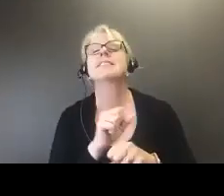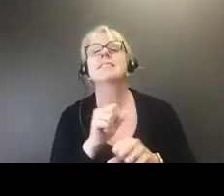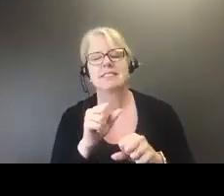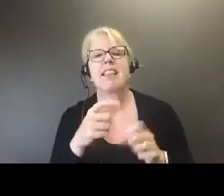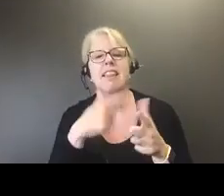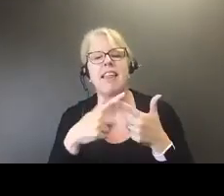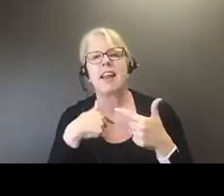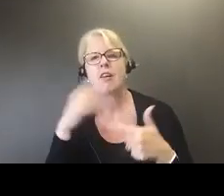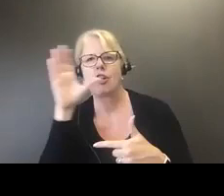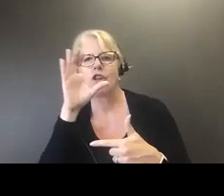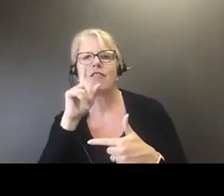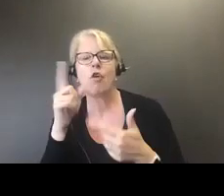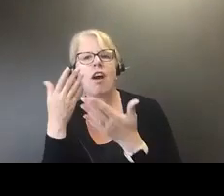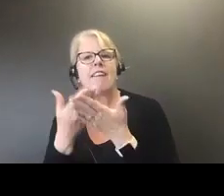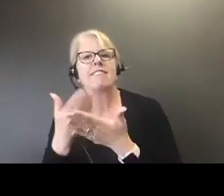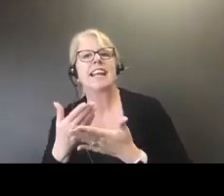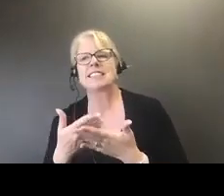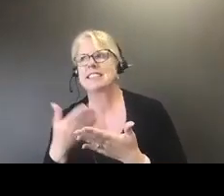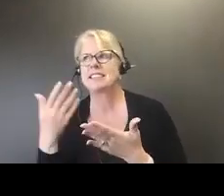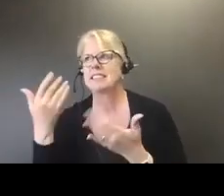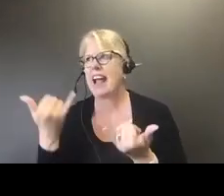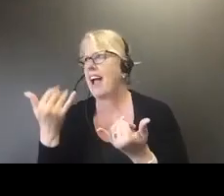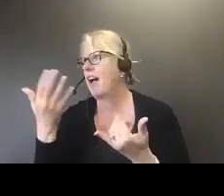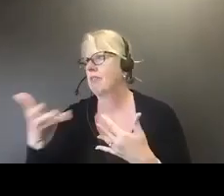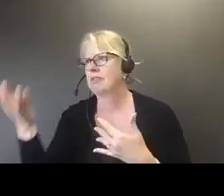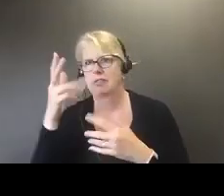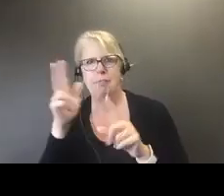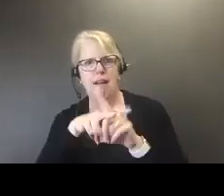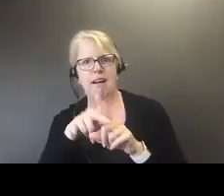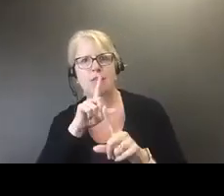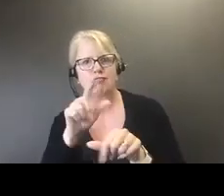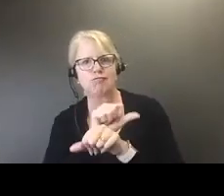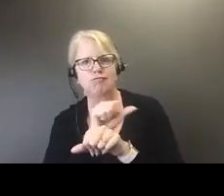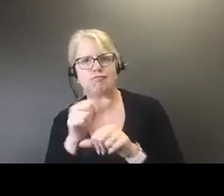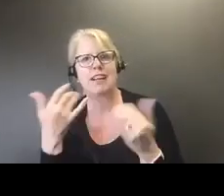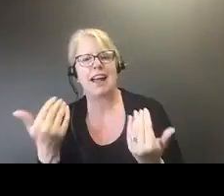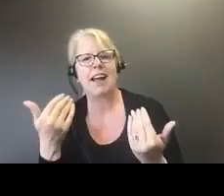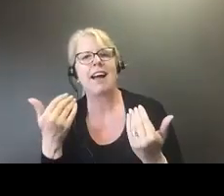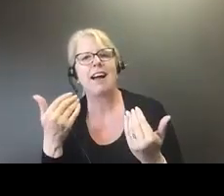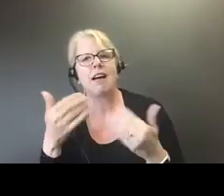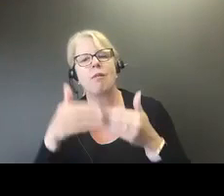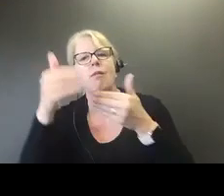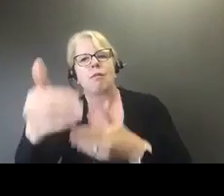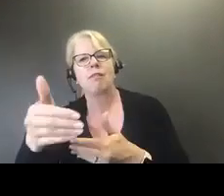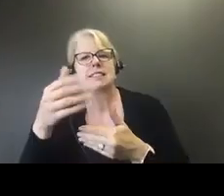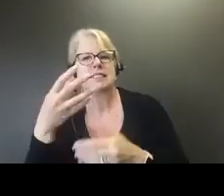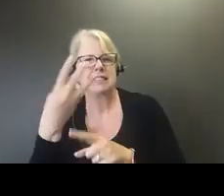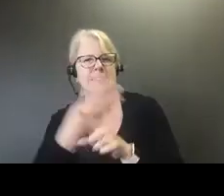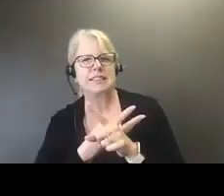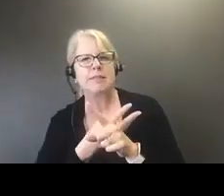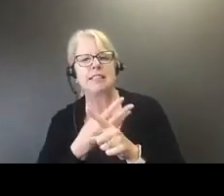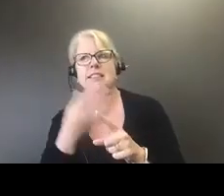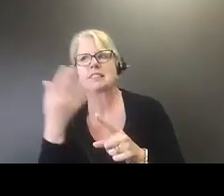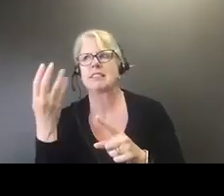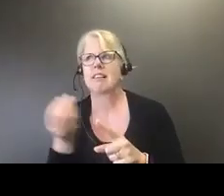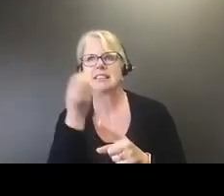of their current applicability and relevance within the preceding 6 months in